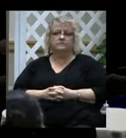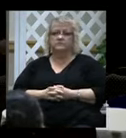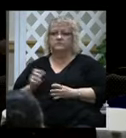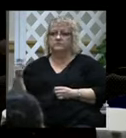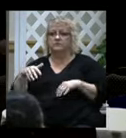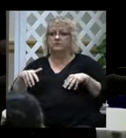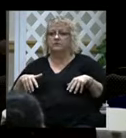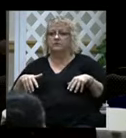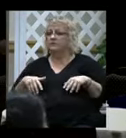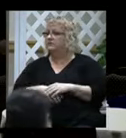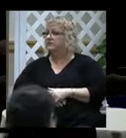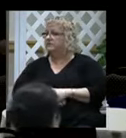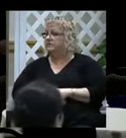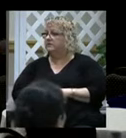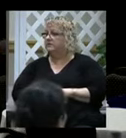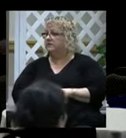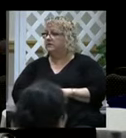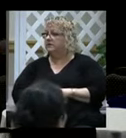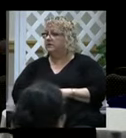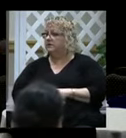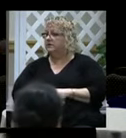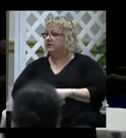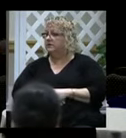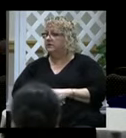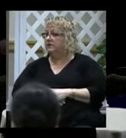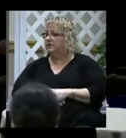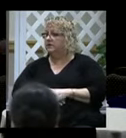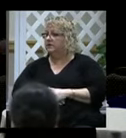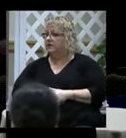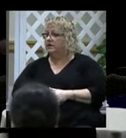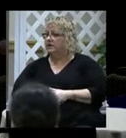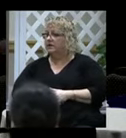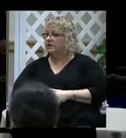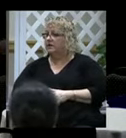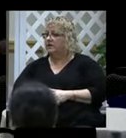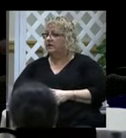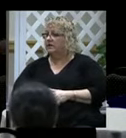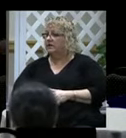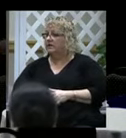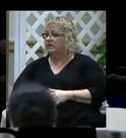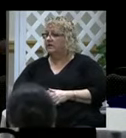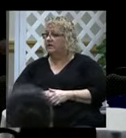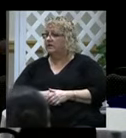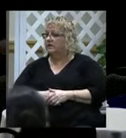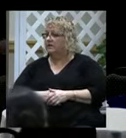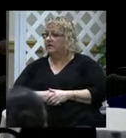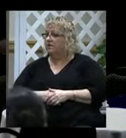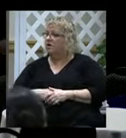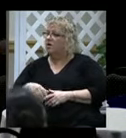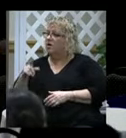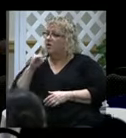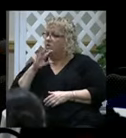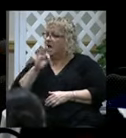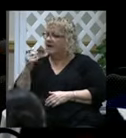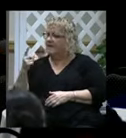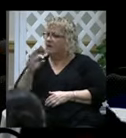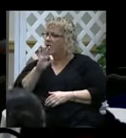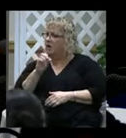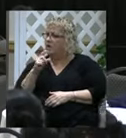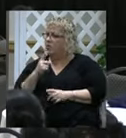Anybody? No one? So I'm a little familiar with this group, the National Language Service Corps. Is Lena